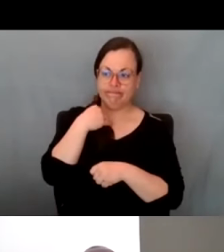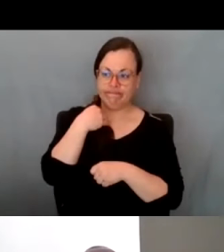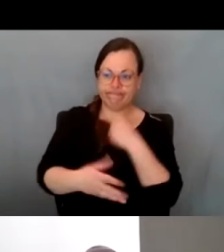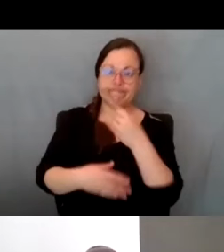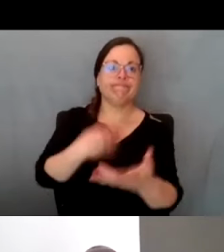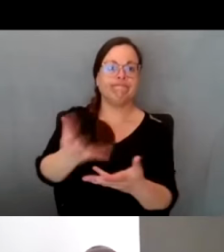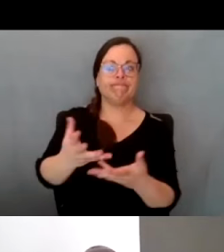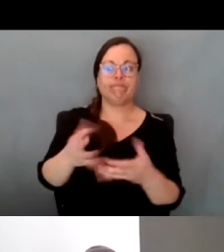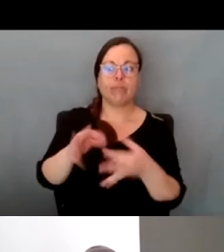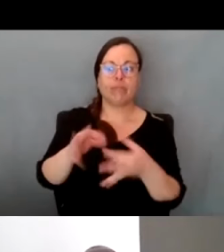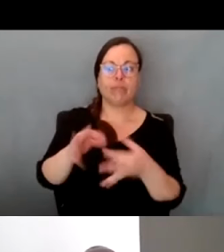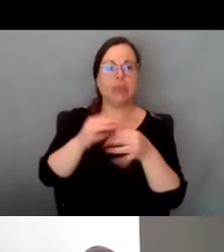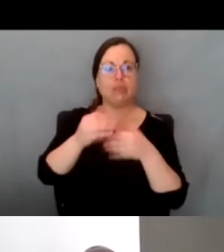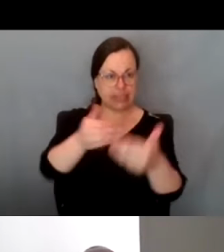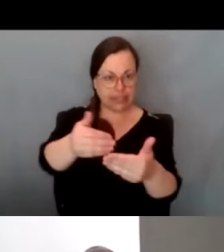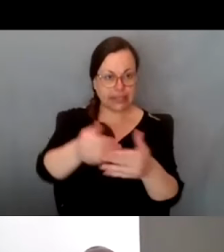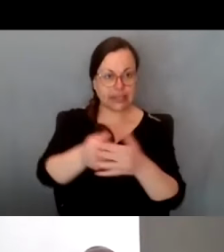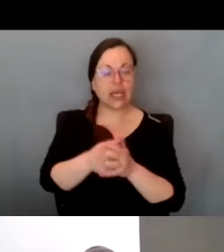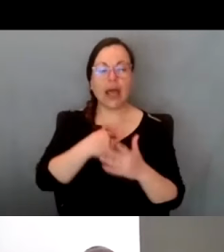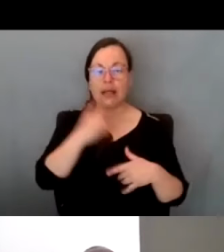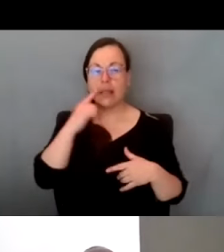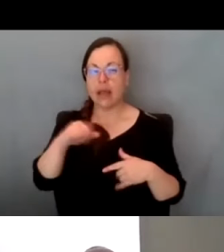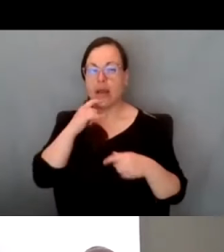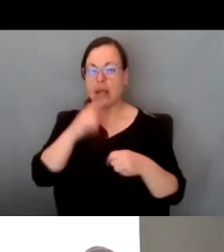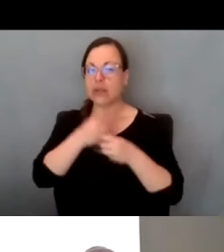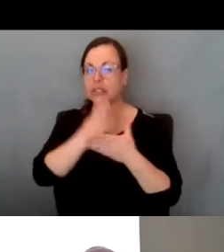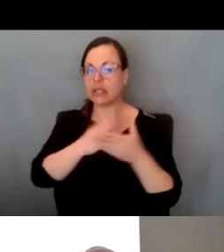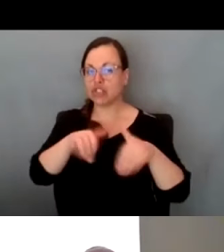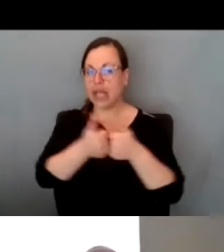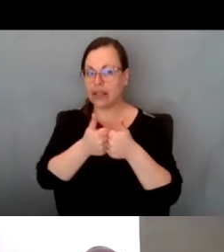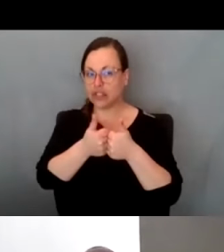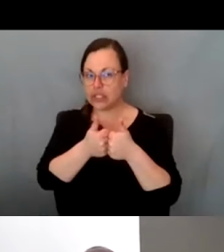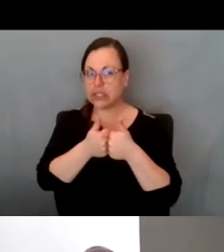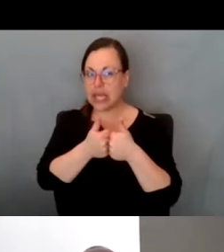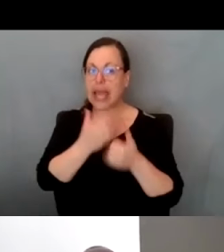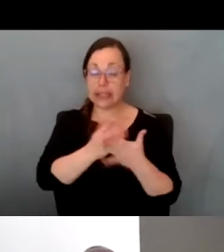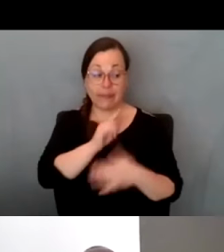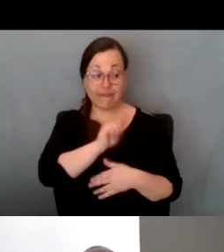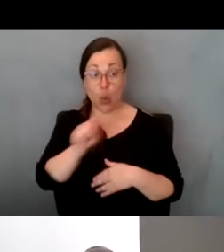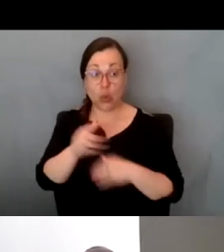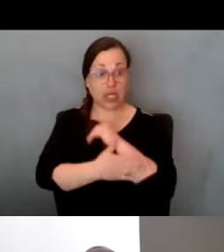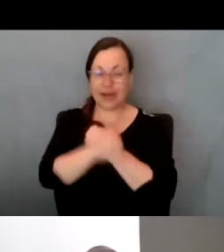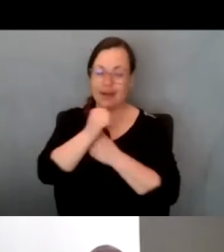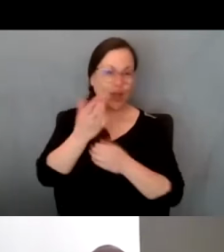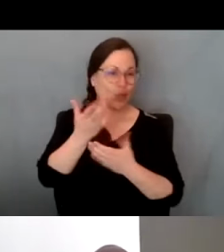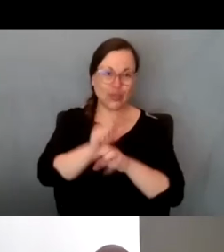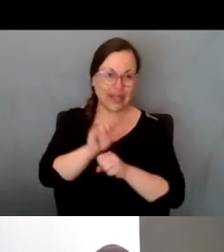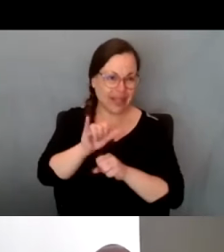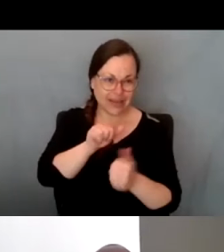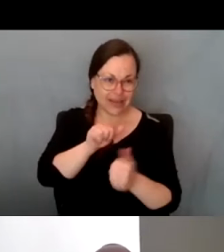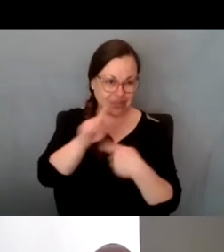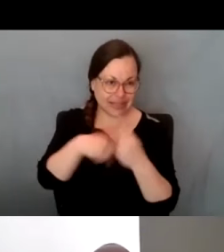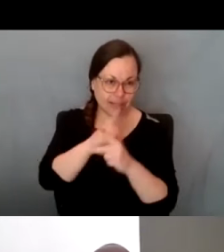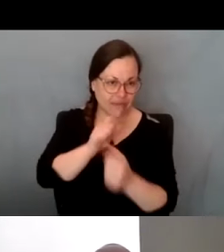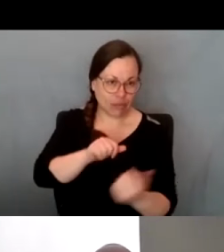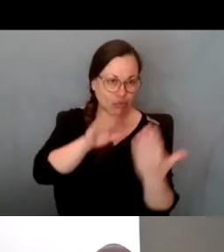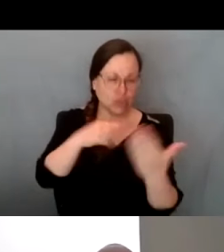I think this has created some challenges, and countries are not used to this type of approach. We are working quite